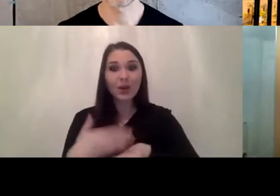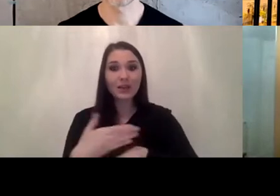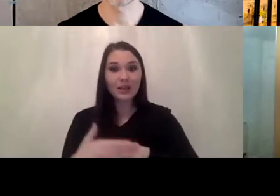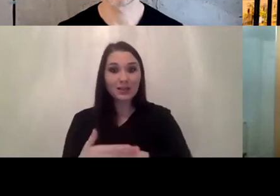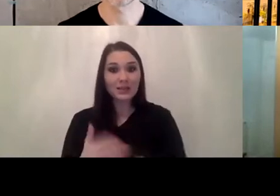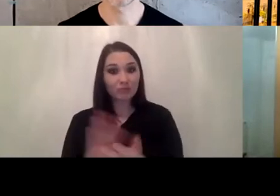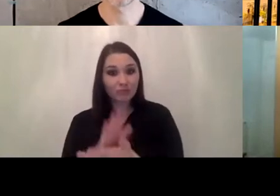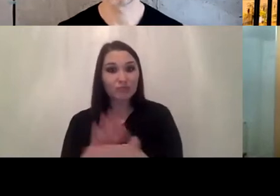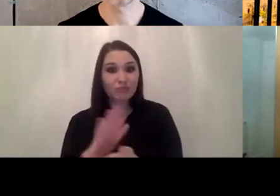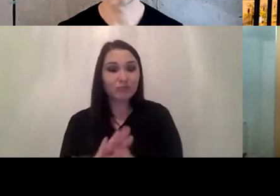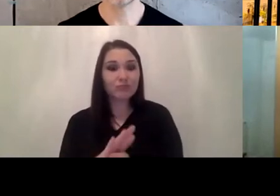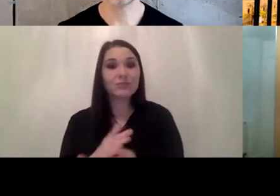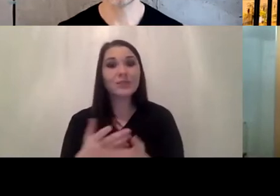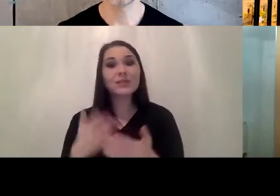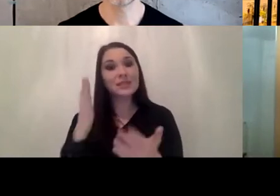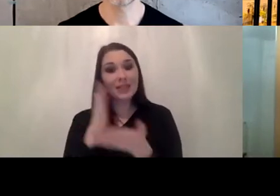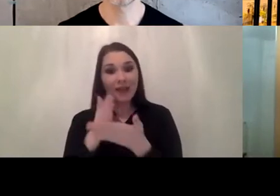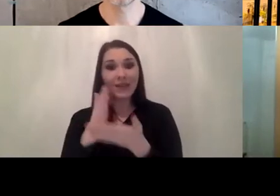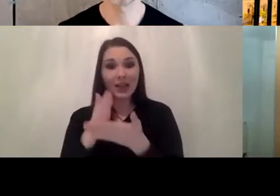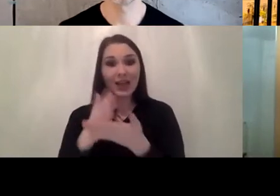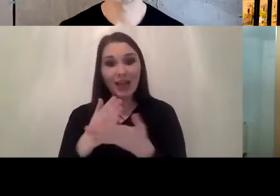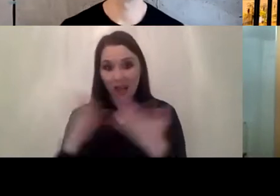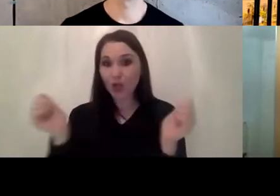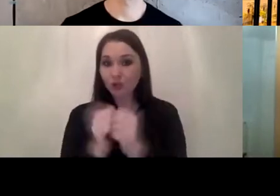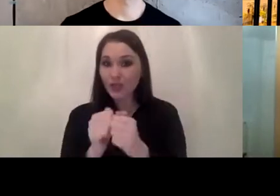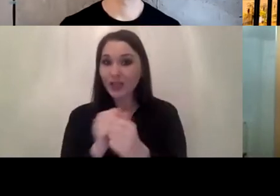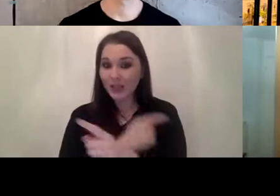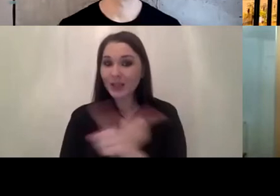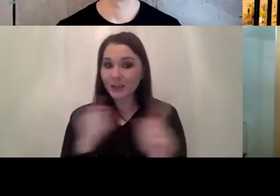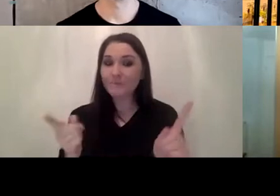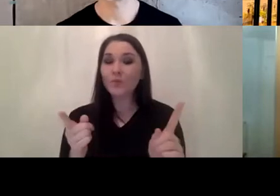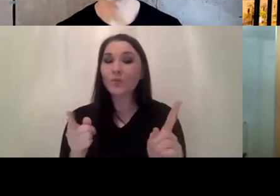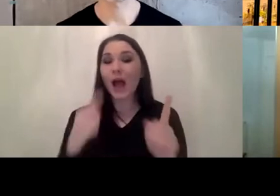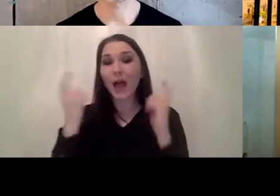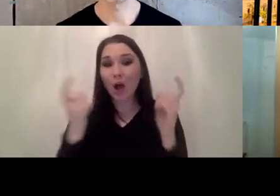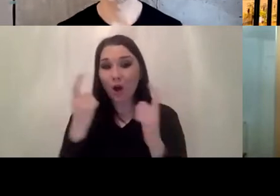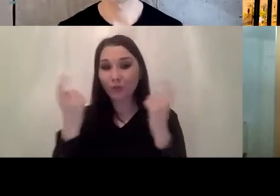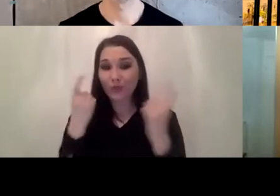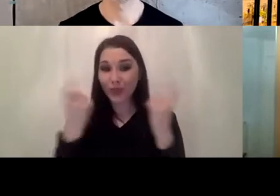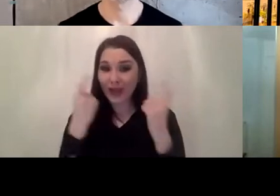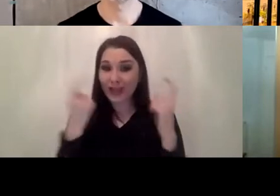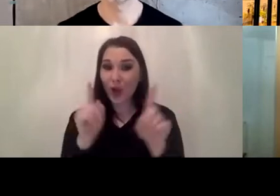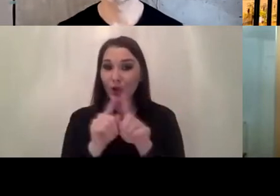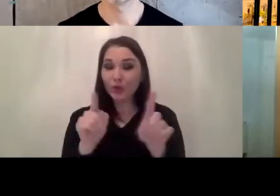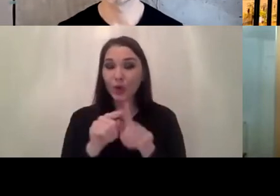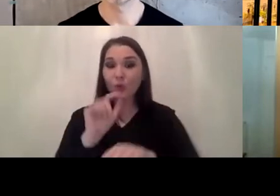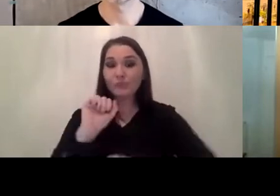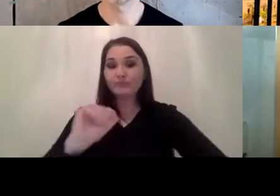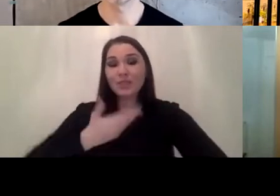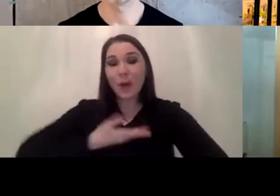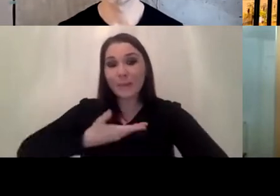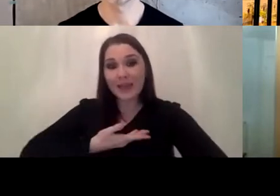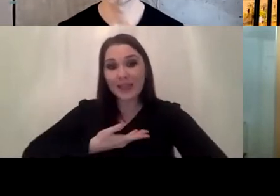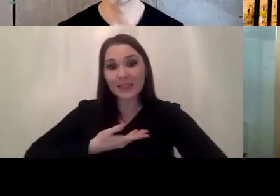it. So I definitely agree with your point. I also think that, you know, these companies,